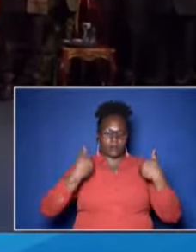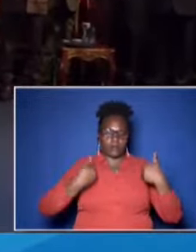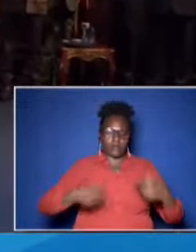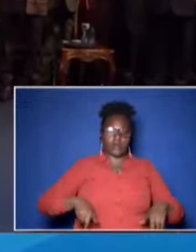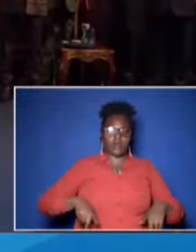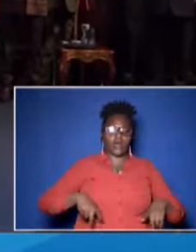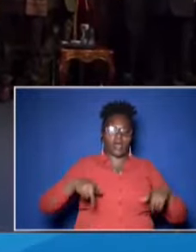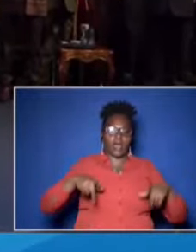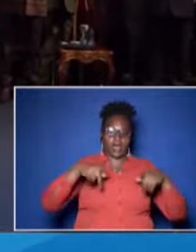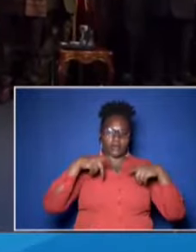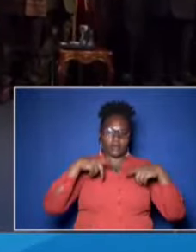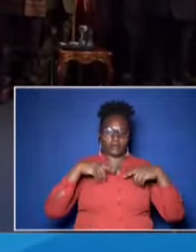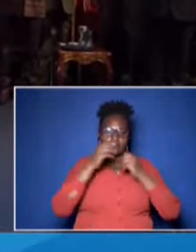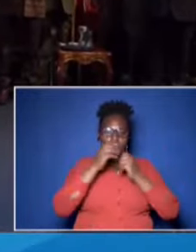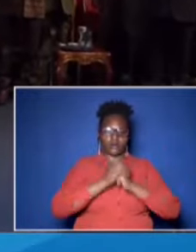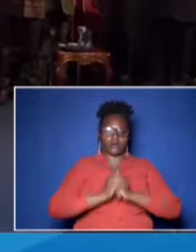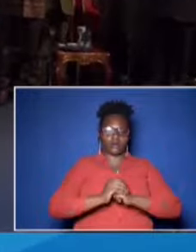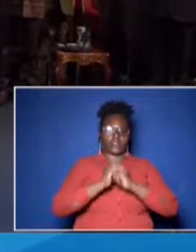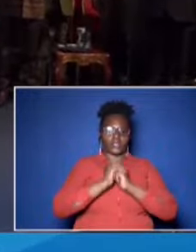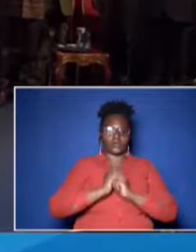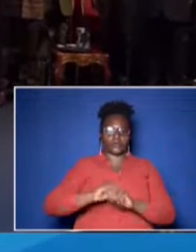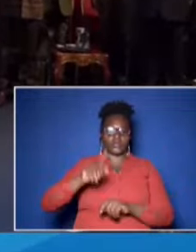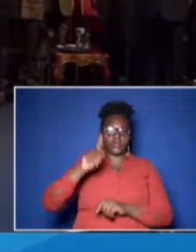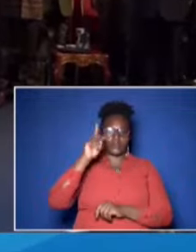I is to